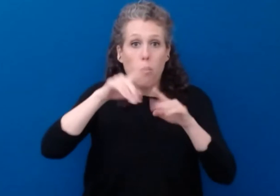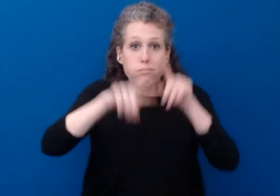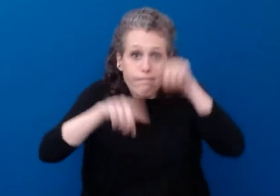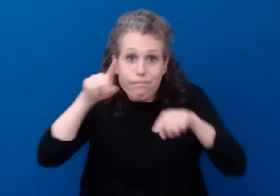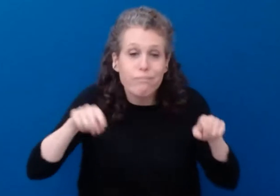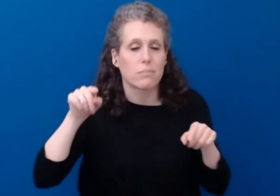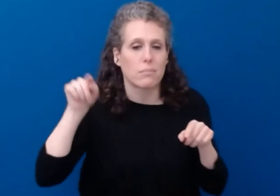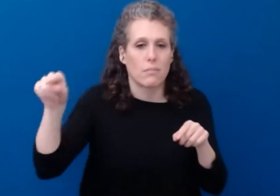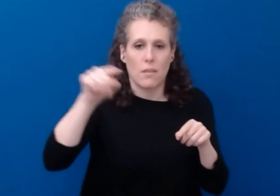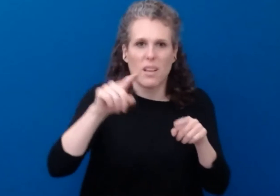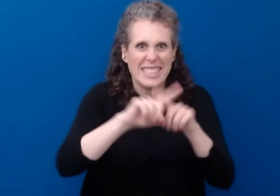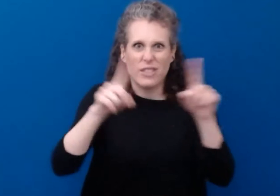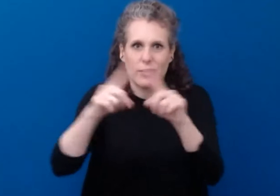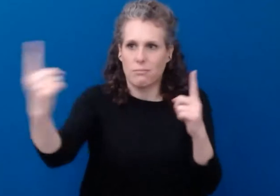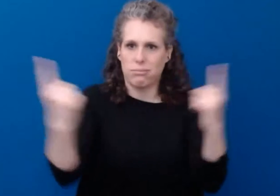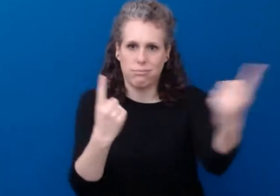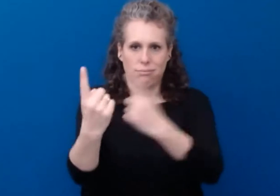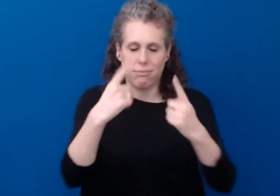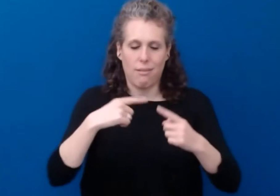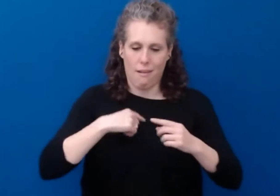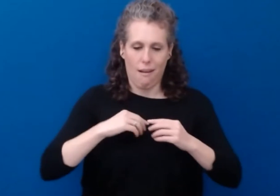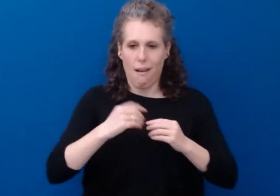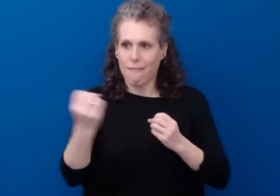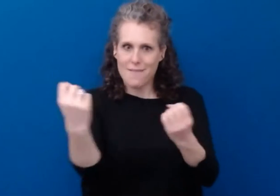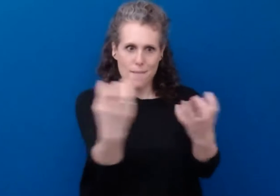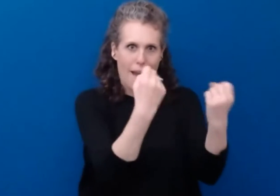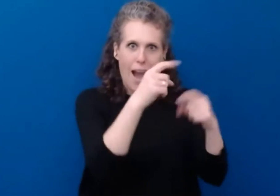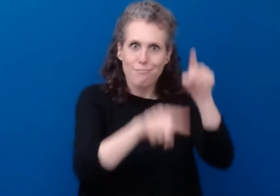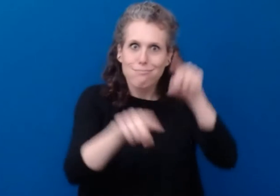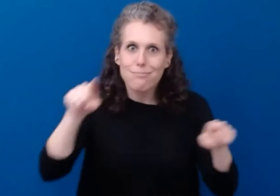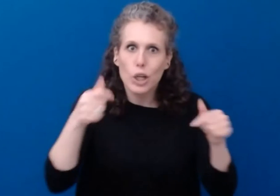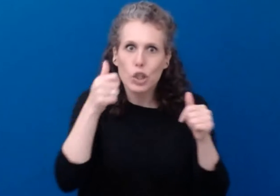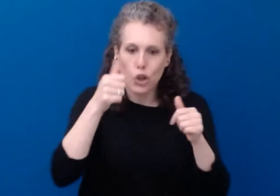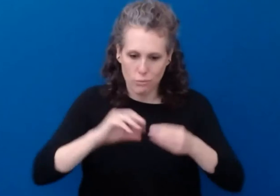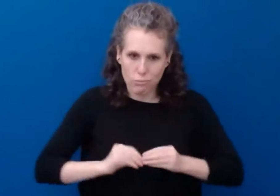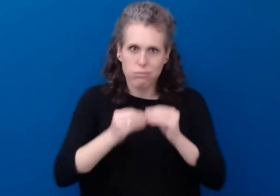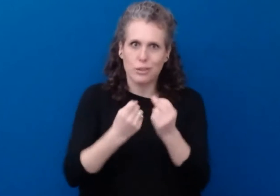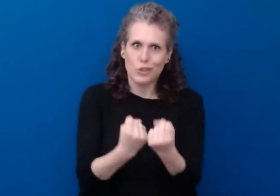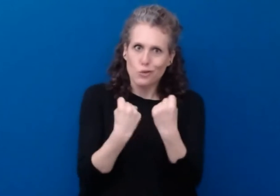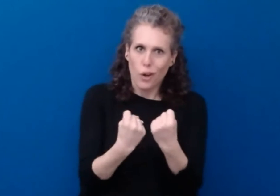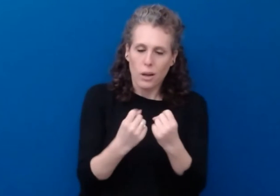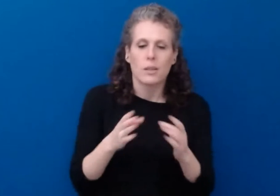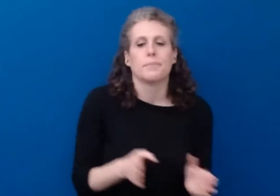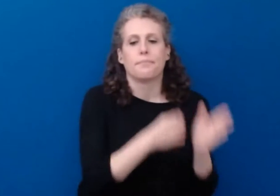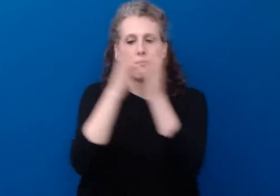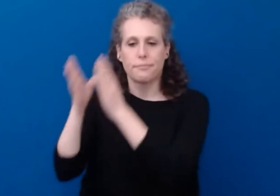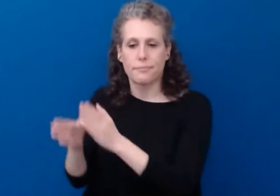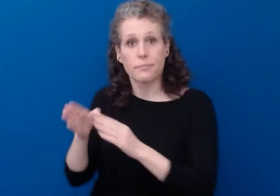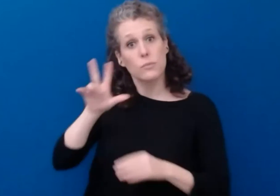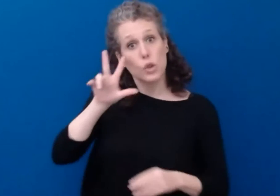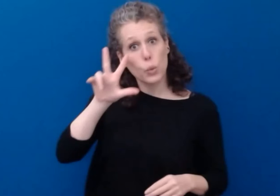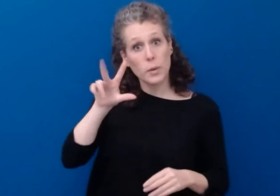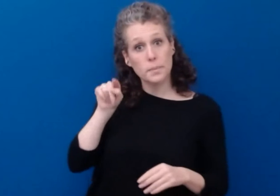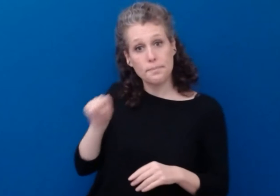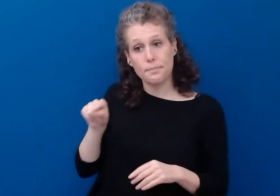of looking at the users. And then the third step would be specifically with people that have,